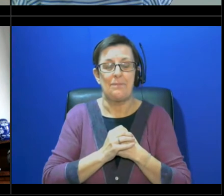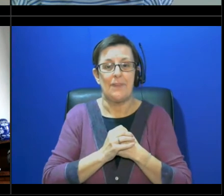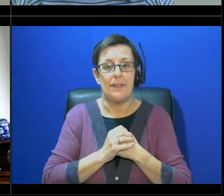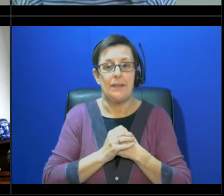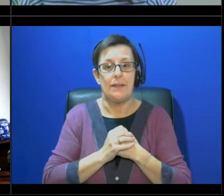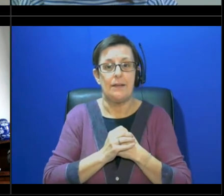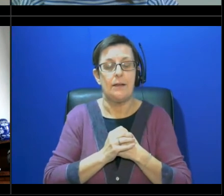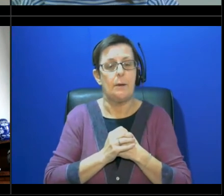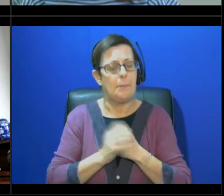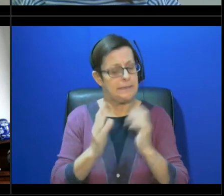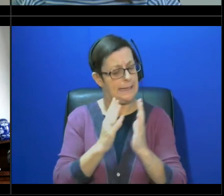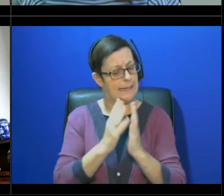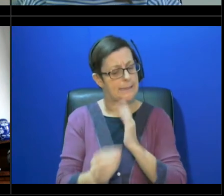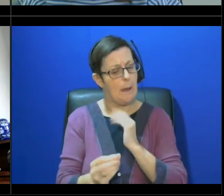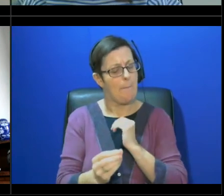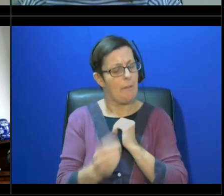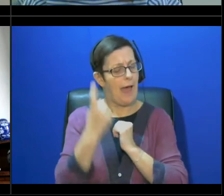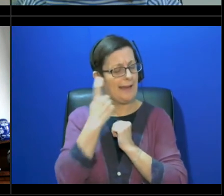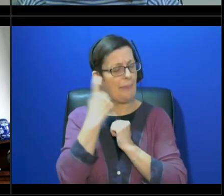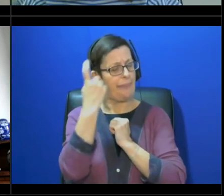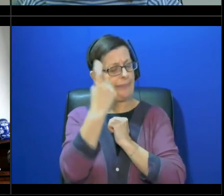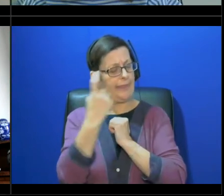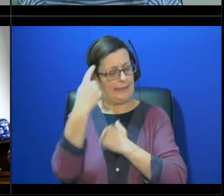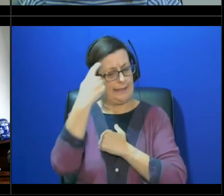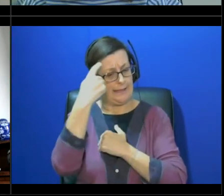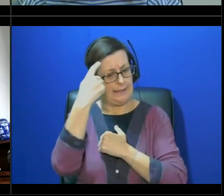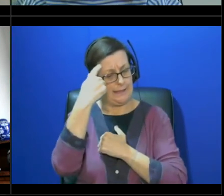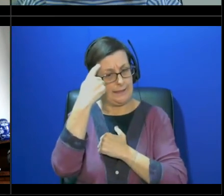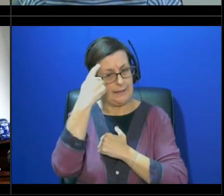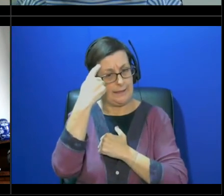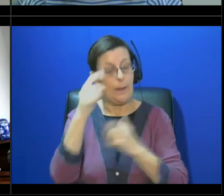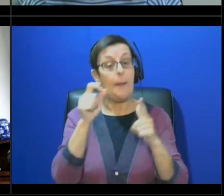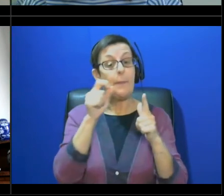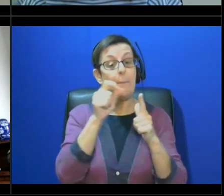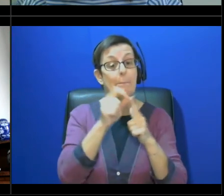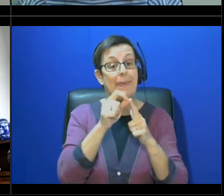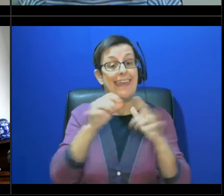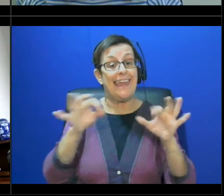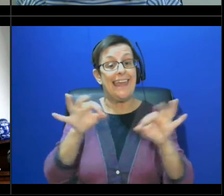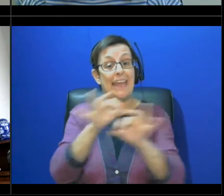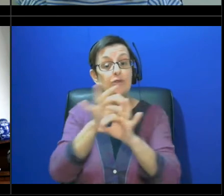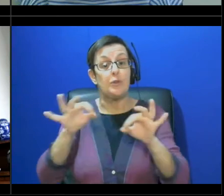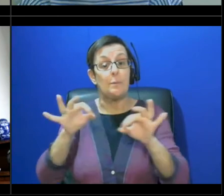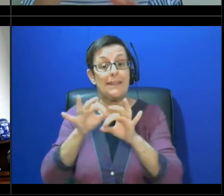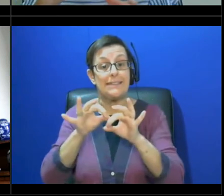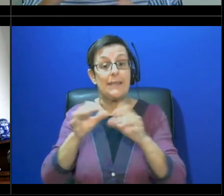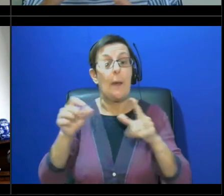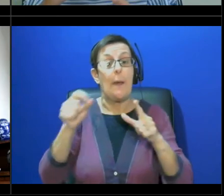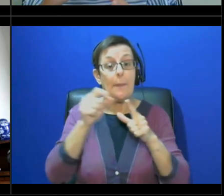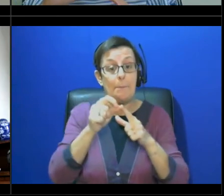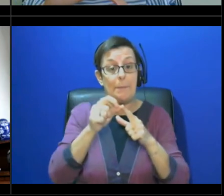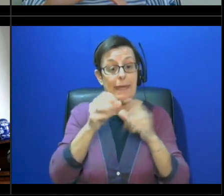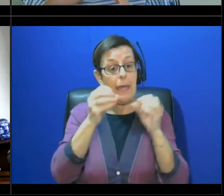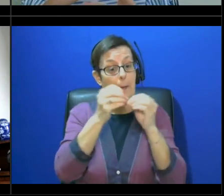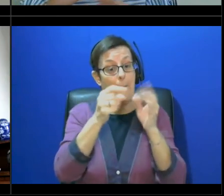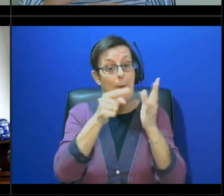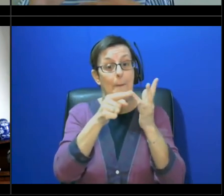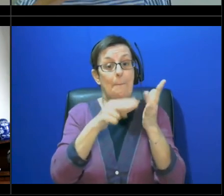an example that's come to mind is the P instrument series. So the P bone, the P cornet, they're